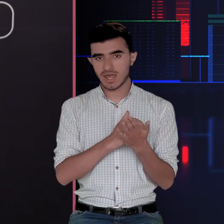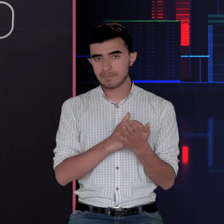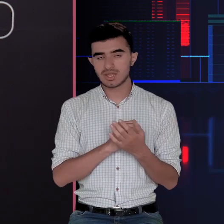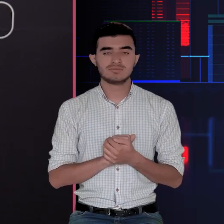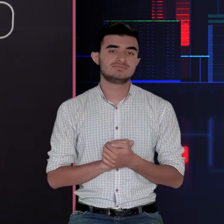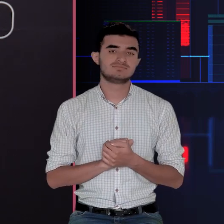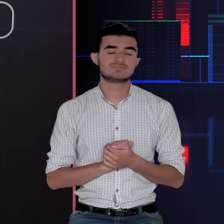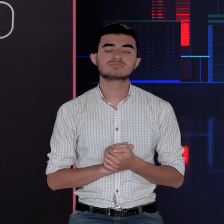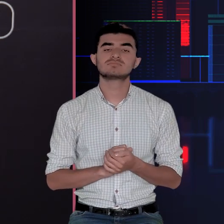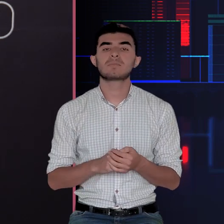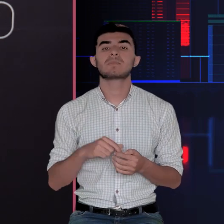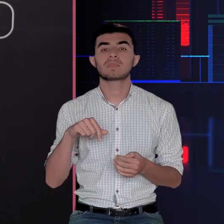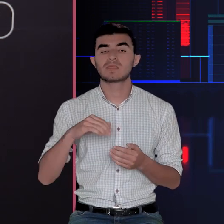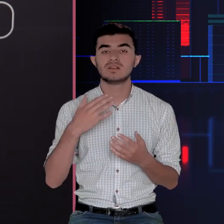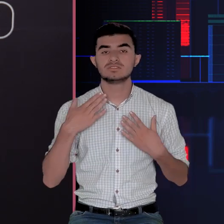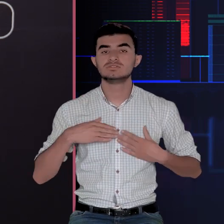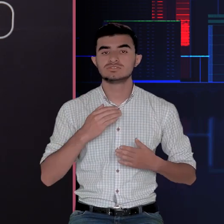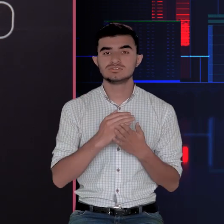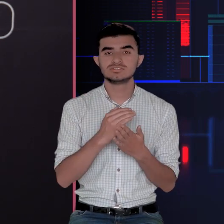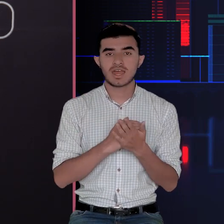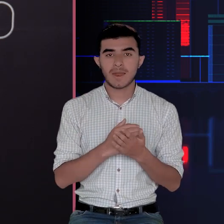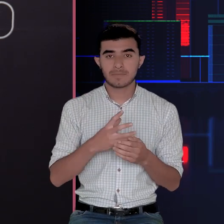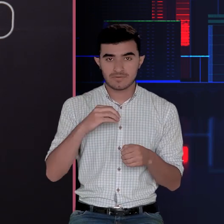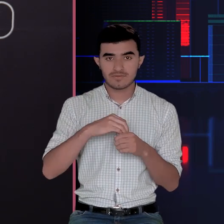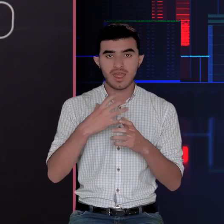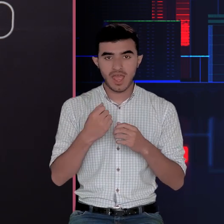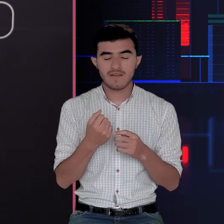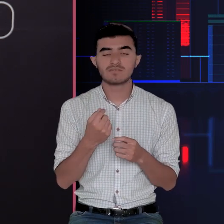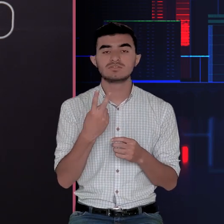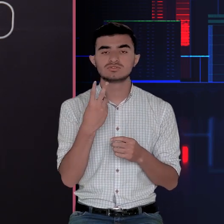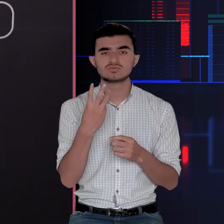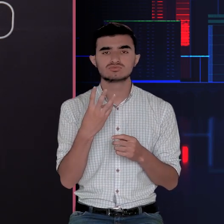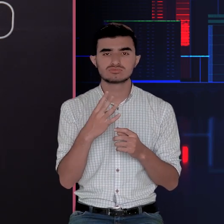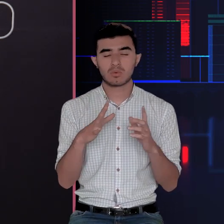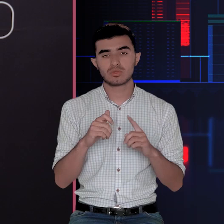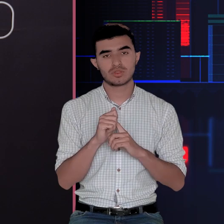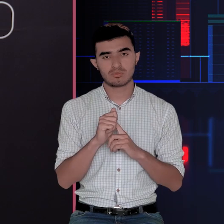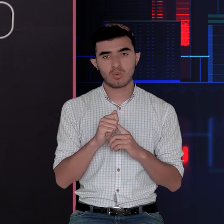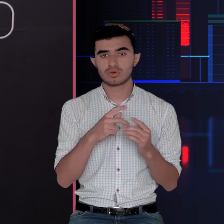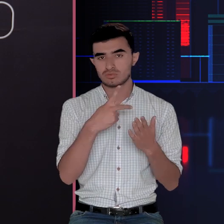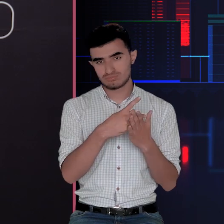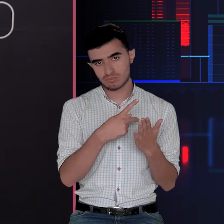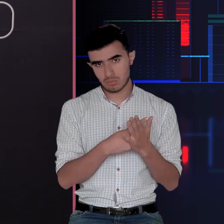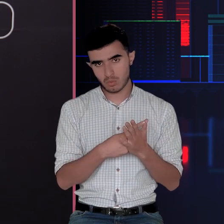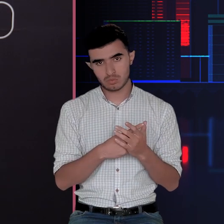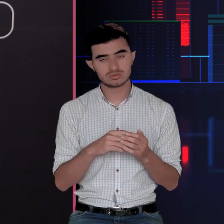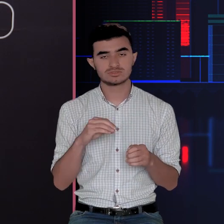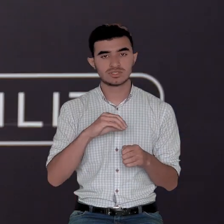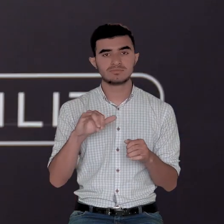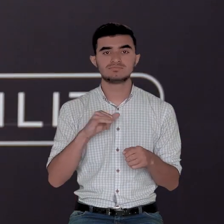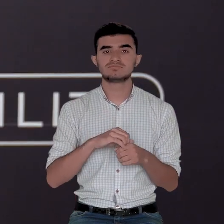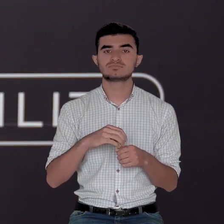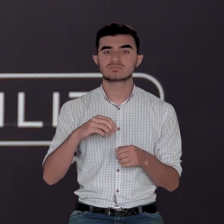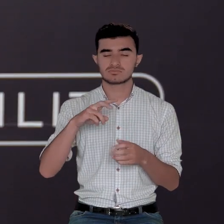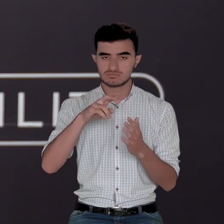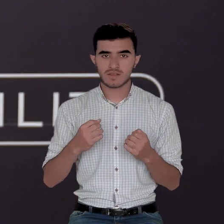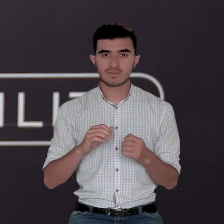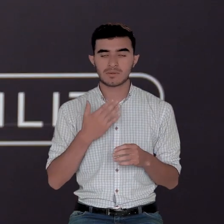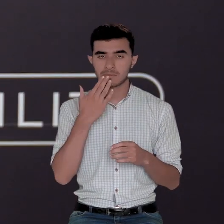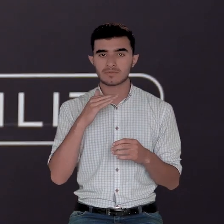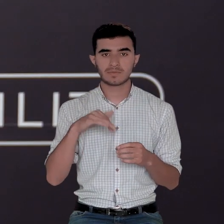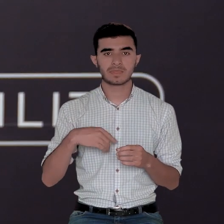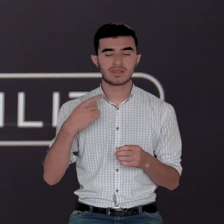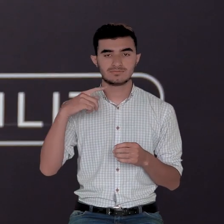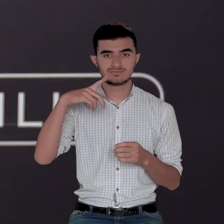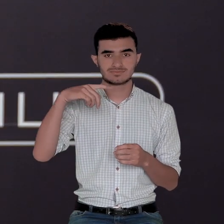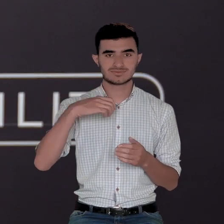The way this therapy is conducted is that there are certain special points or there are certain special areas along the fascia which